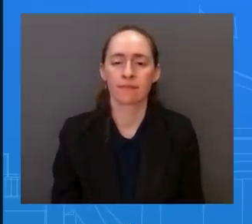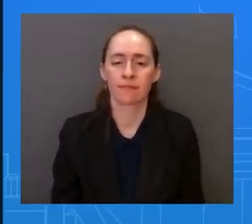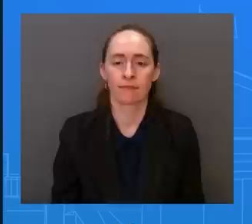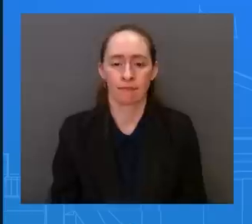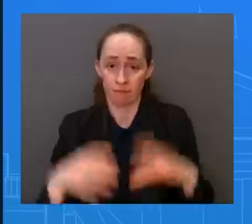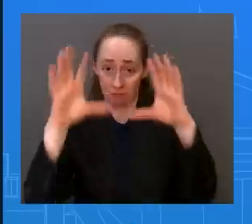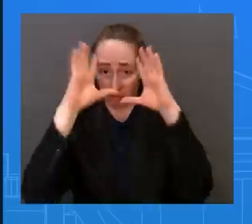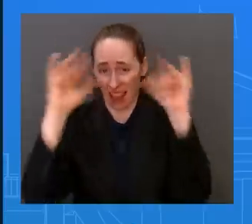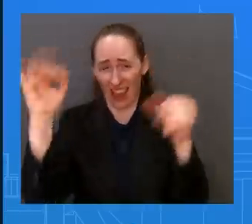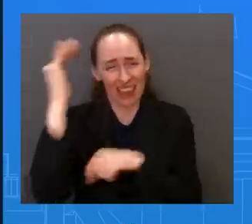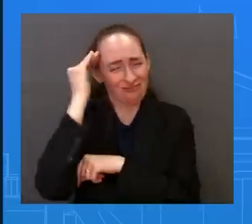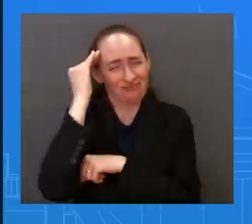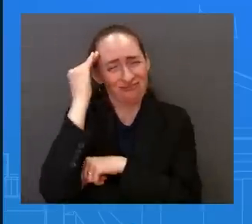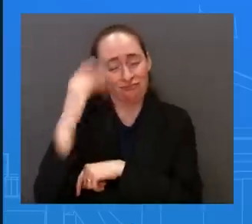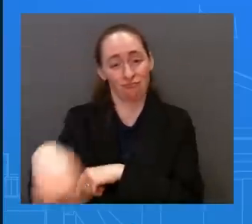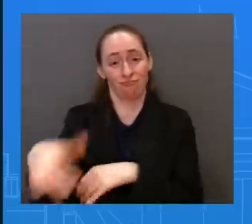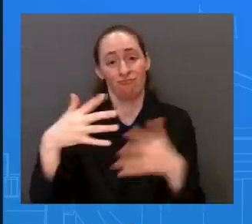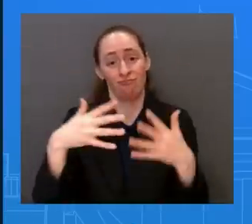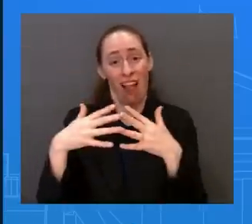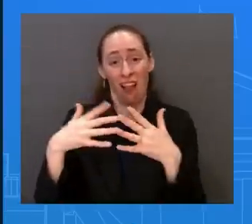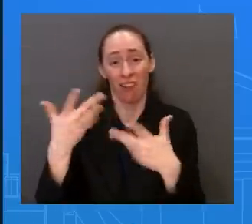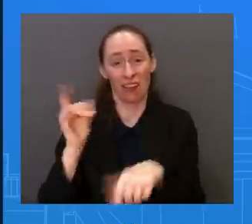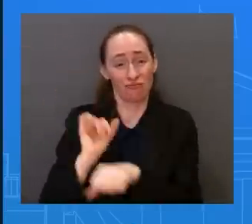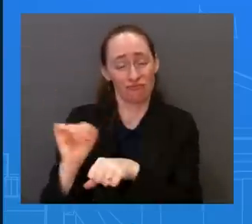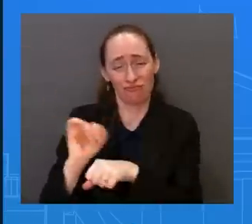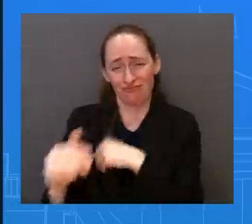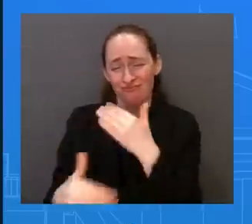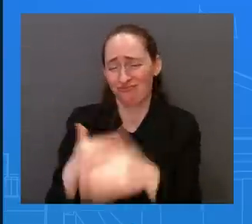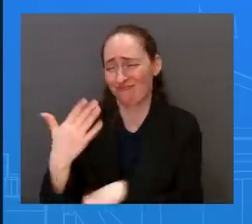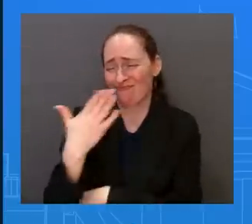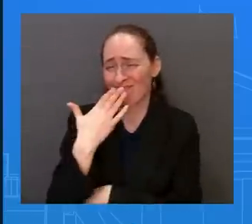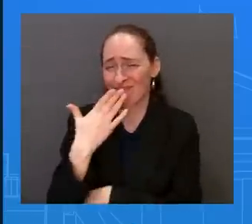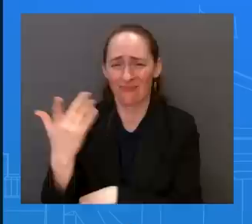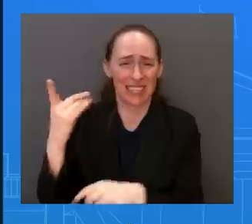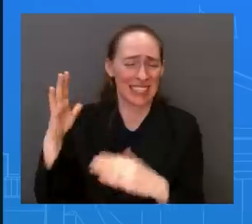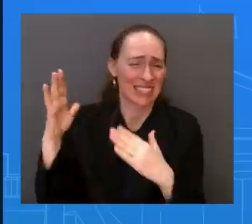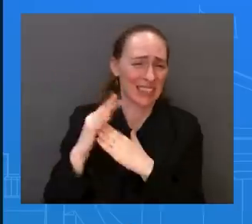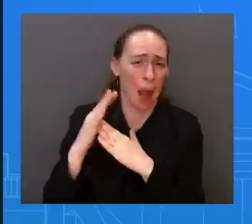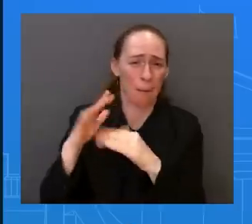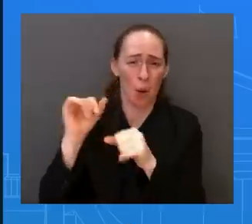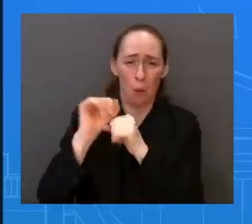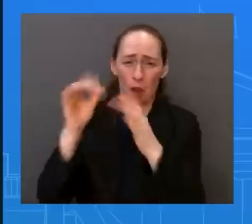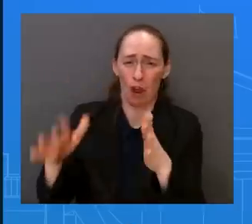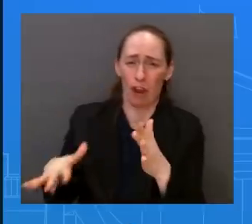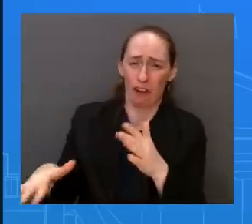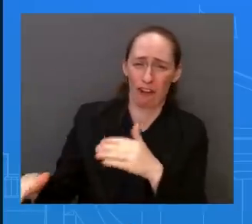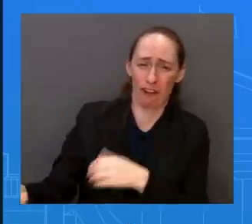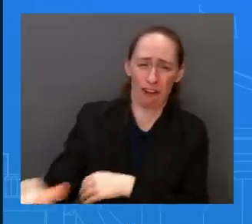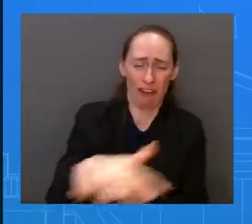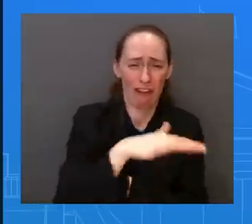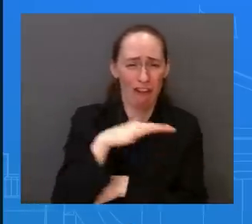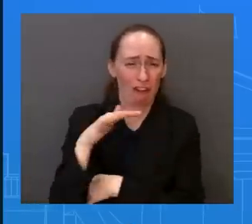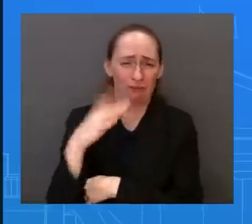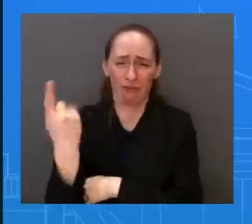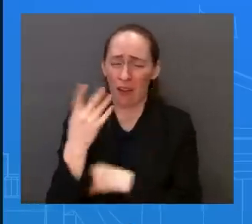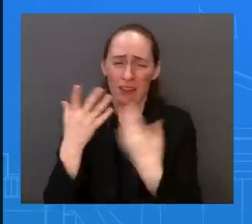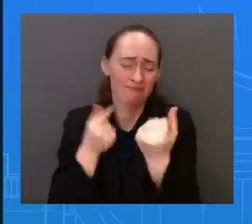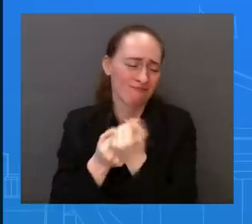that's a message that he will communicate clearly. And with respect to your second question,